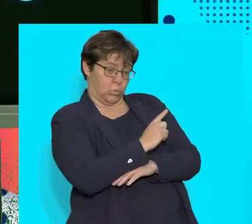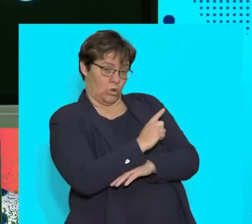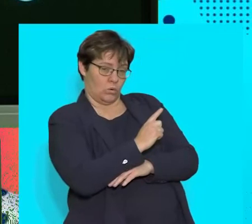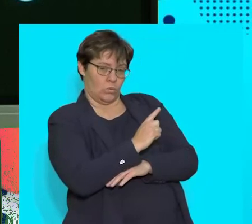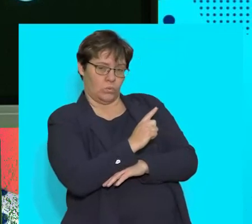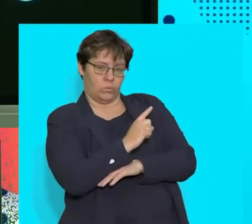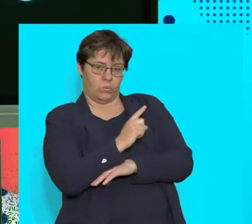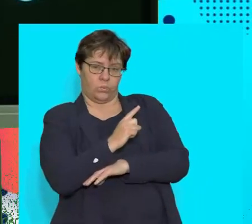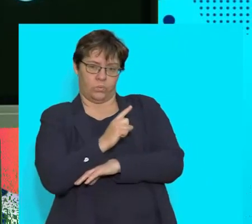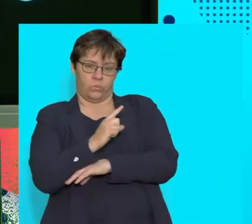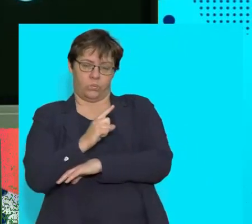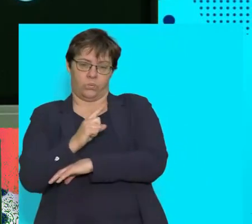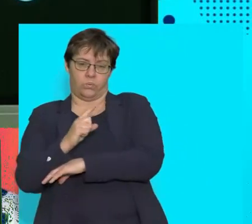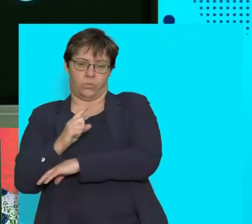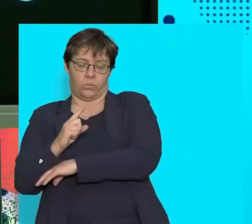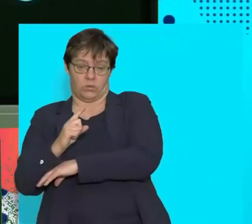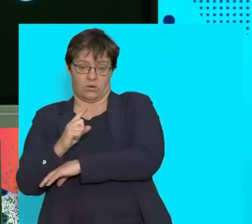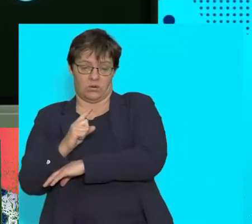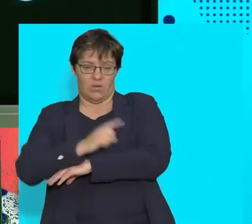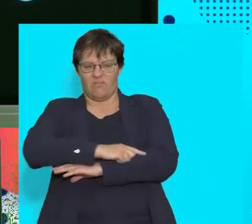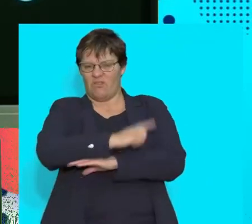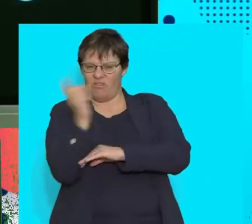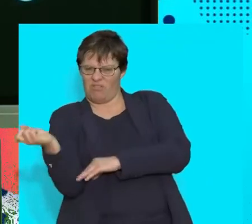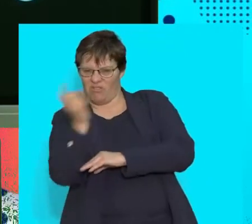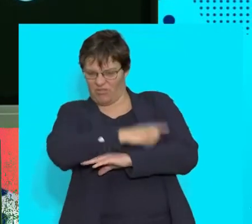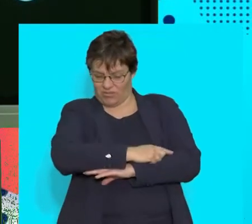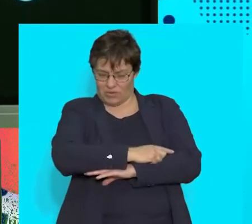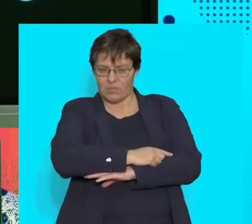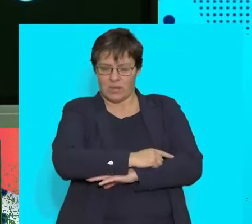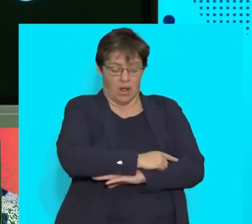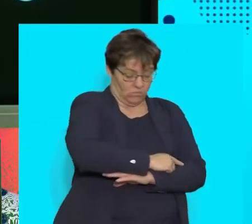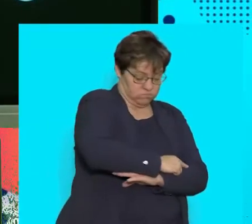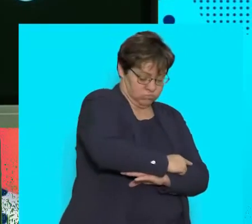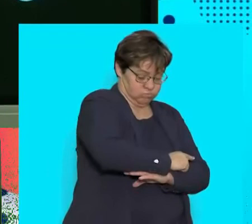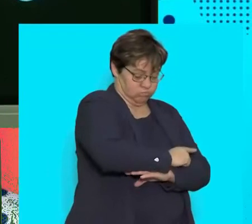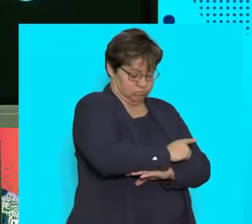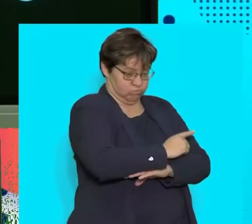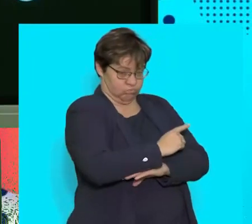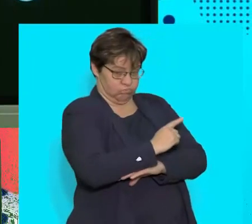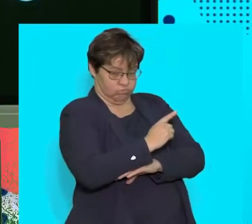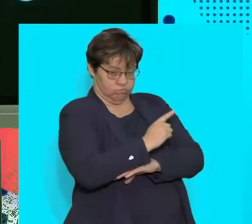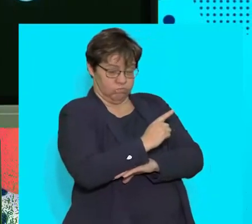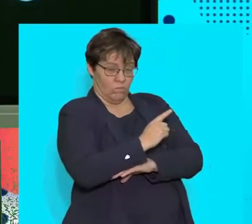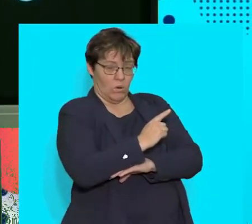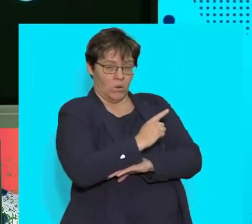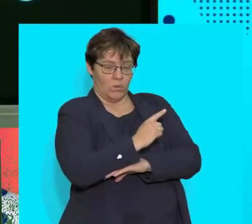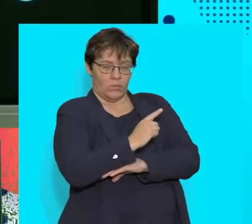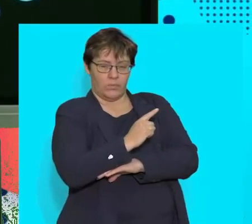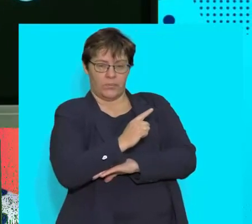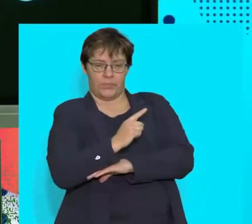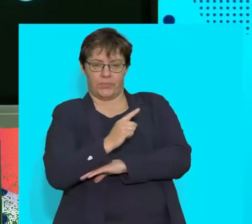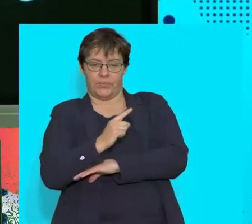it's not speeding up. It has become constant. So just like the volume became constant,